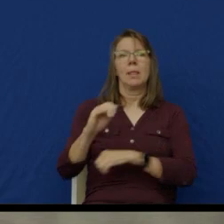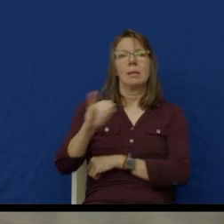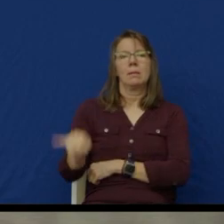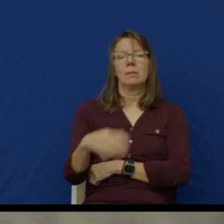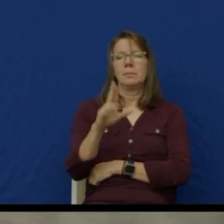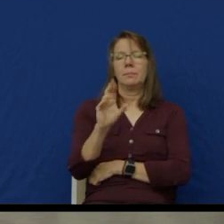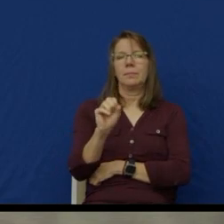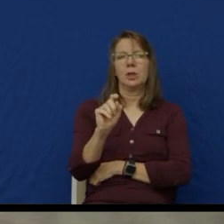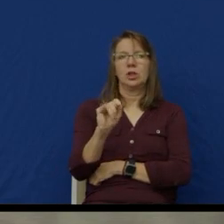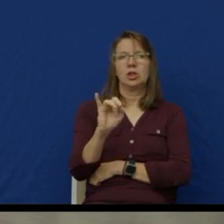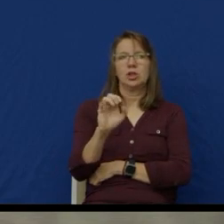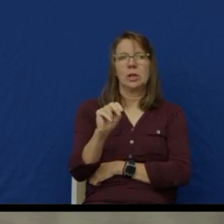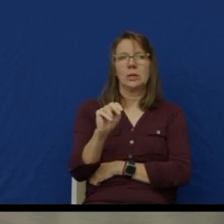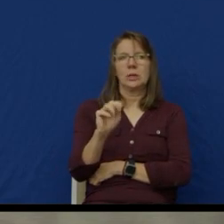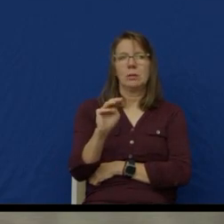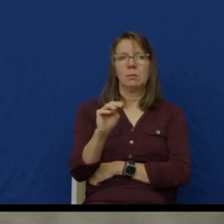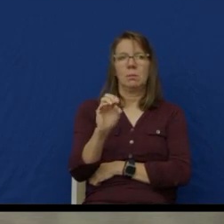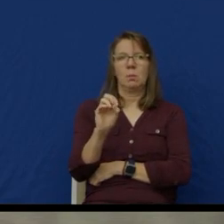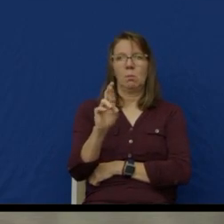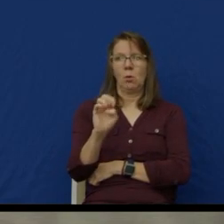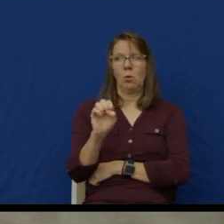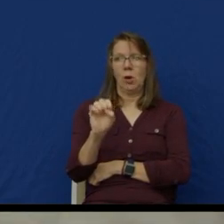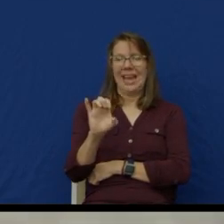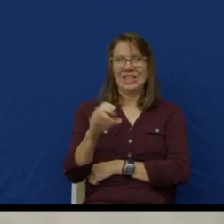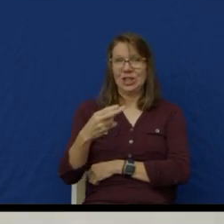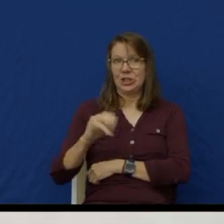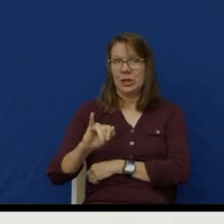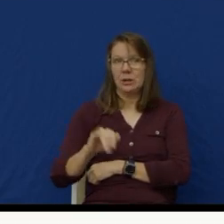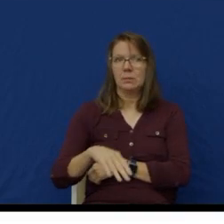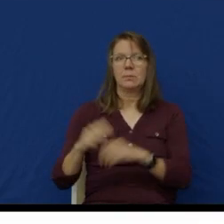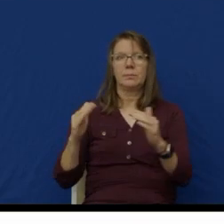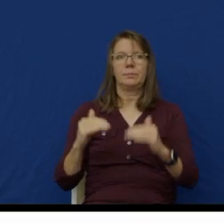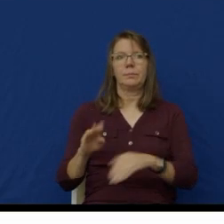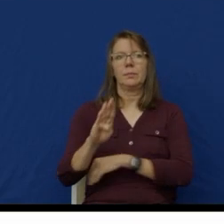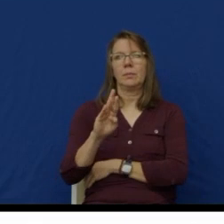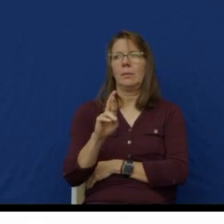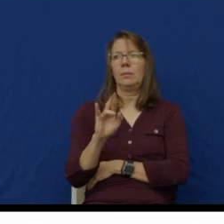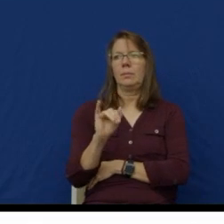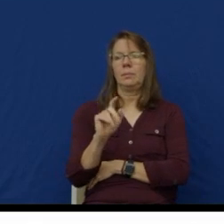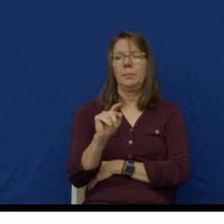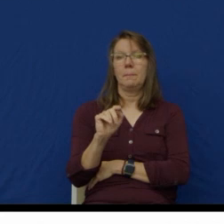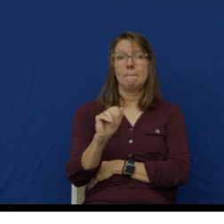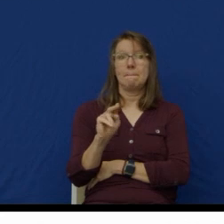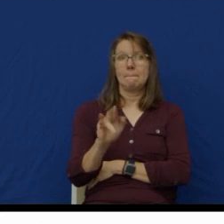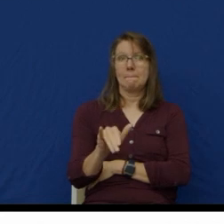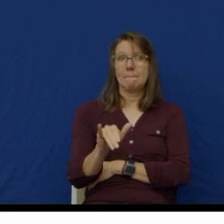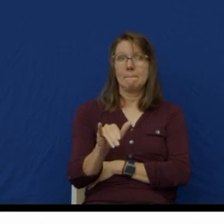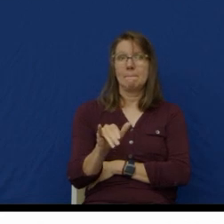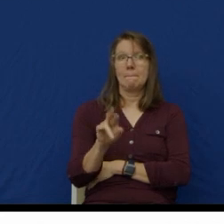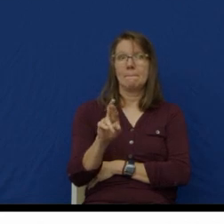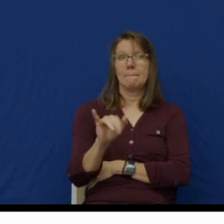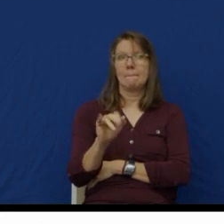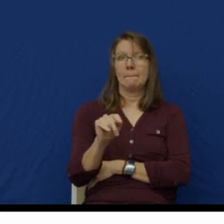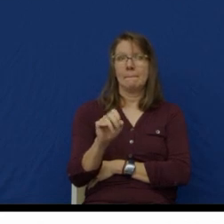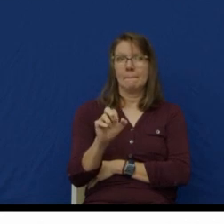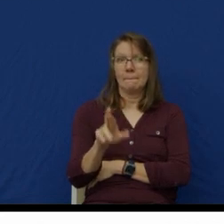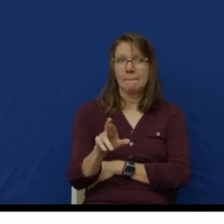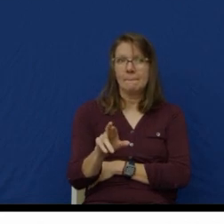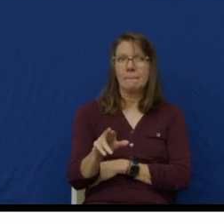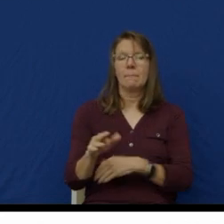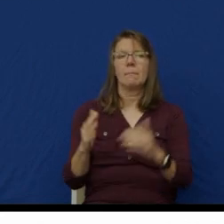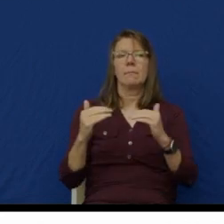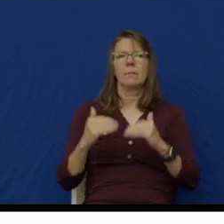Klondike Lane Elementary, Jefferson County; Brittany Ritter, Lincoln Elementary, Performing Arts, Jefferson